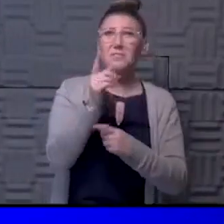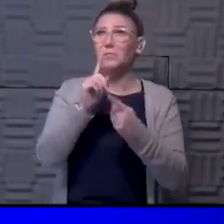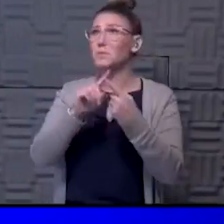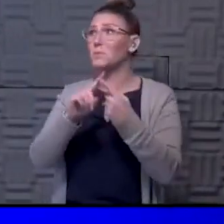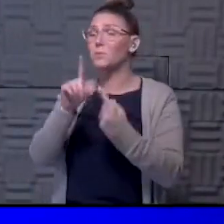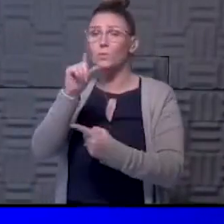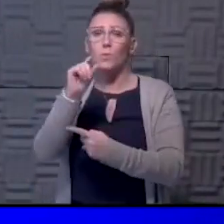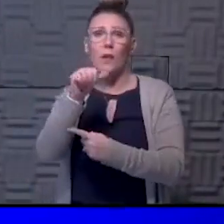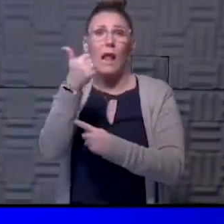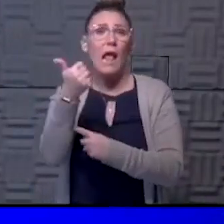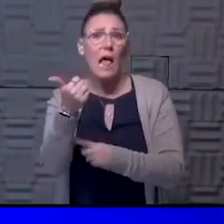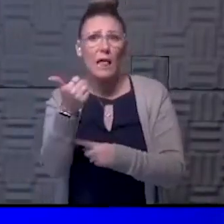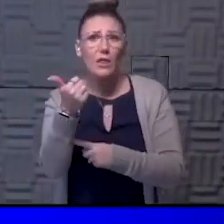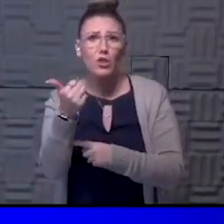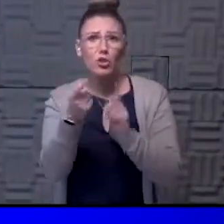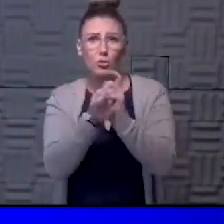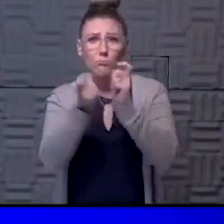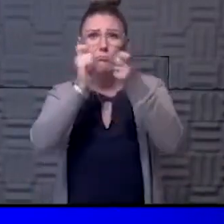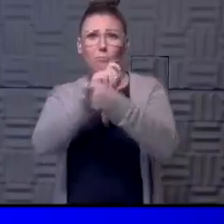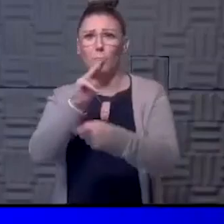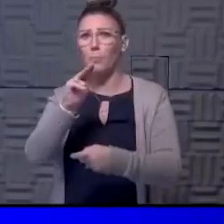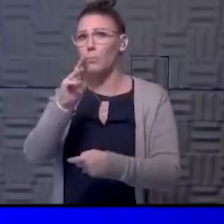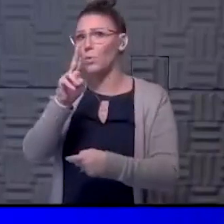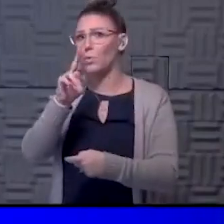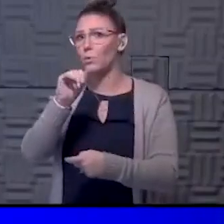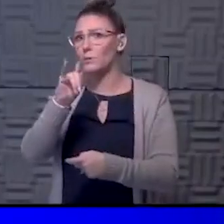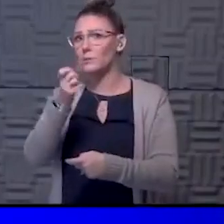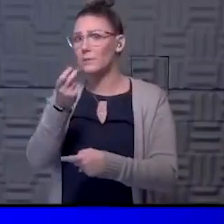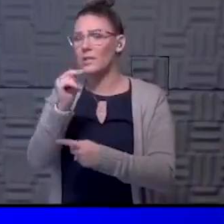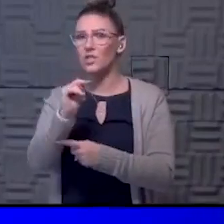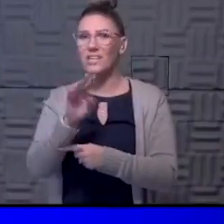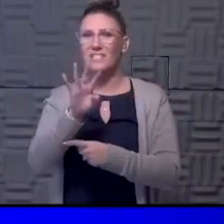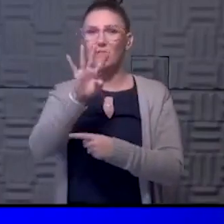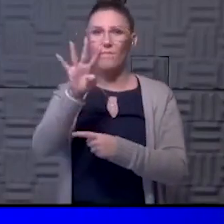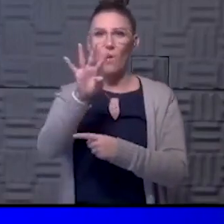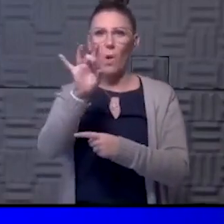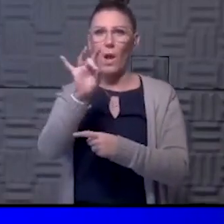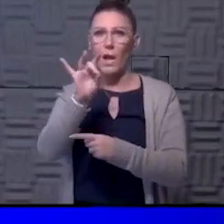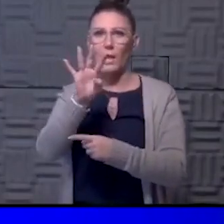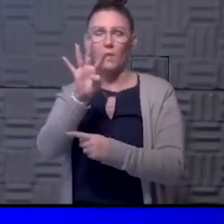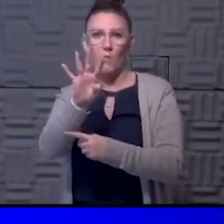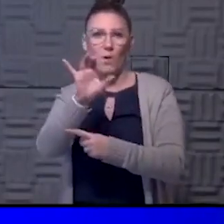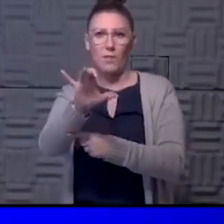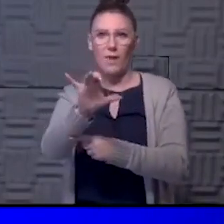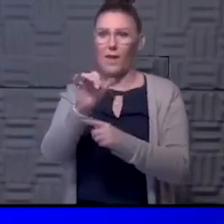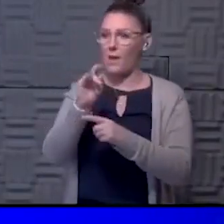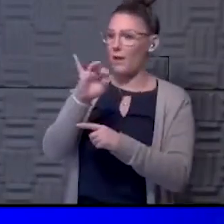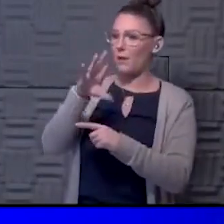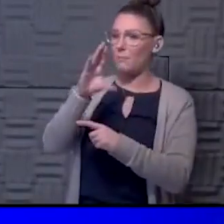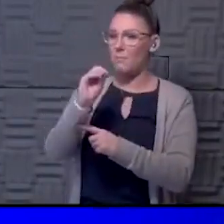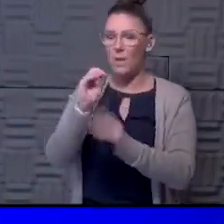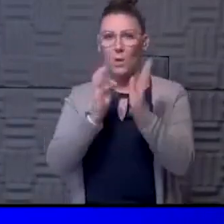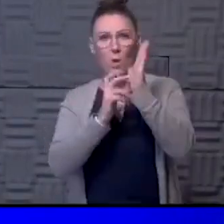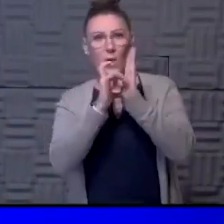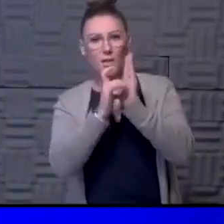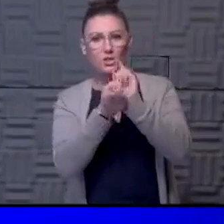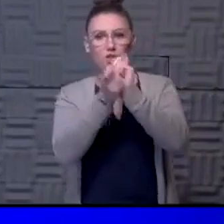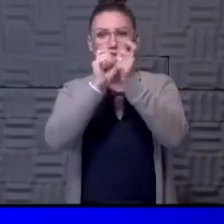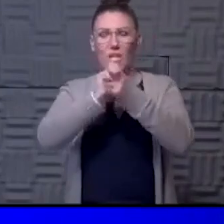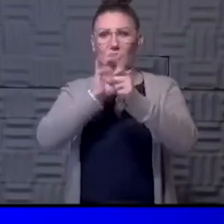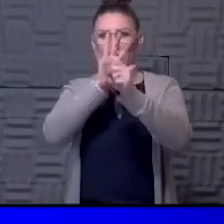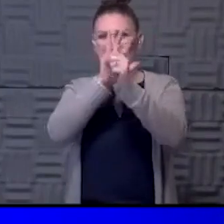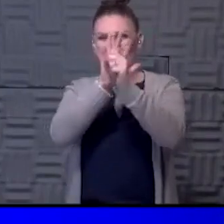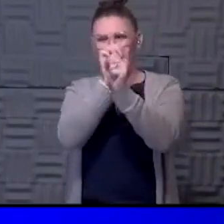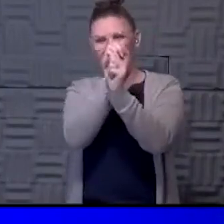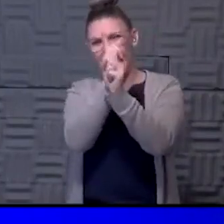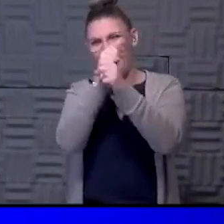as well. So right now, it seems to be that 484 position of that amino acid that is changing the spike conformation and